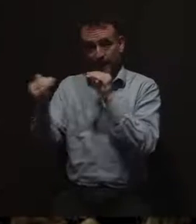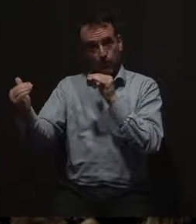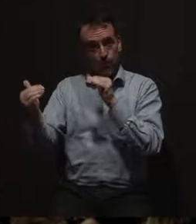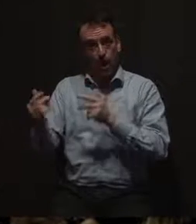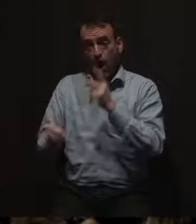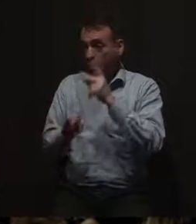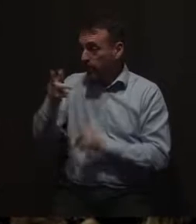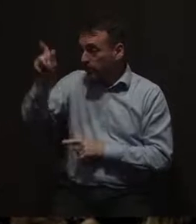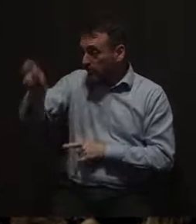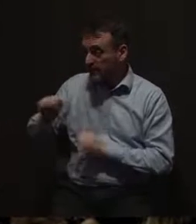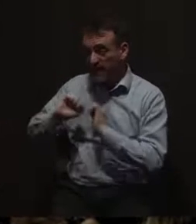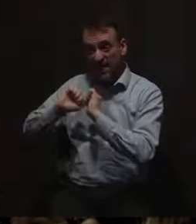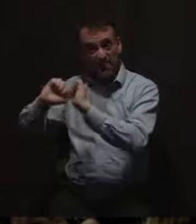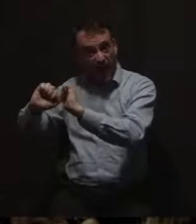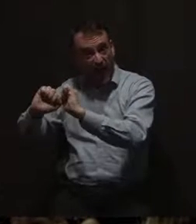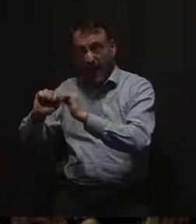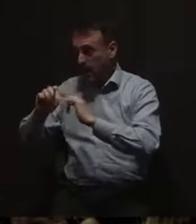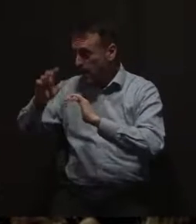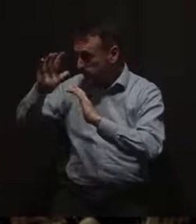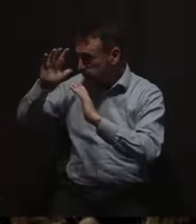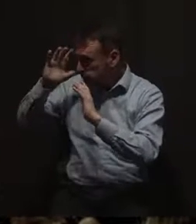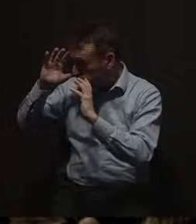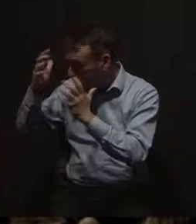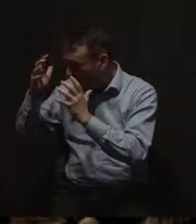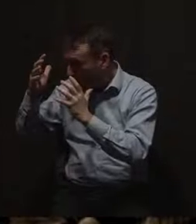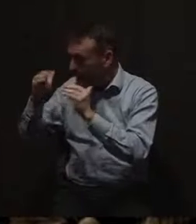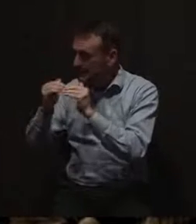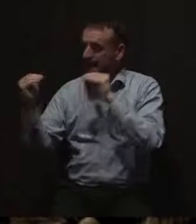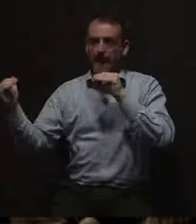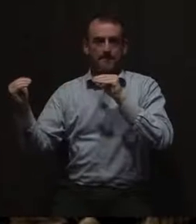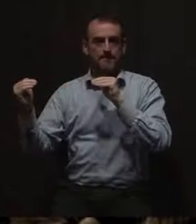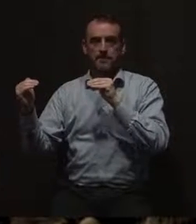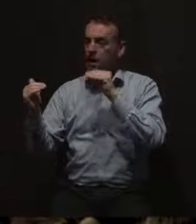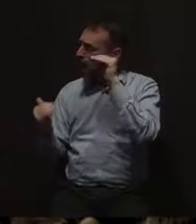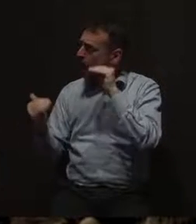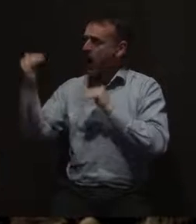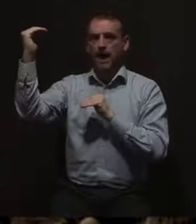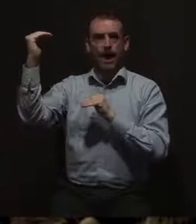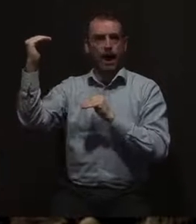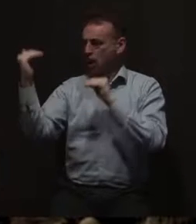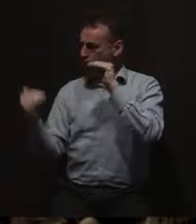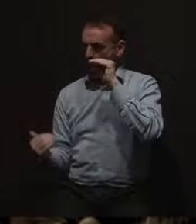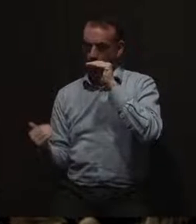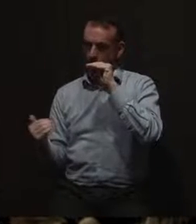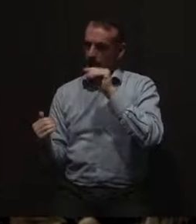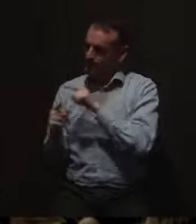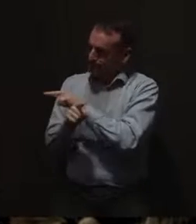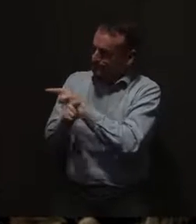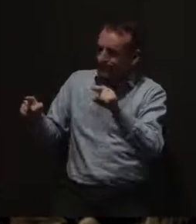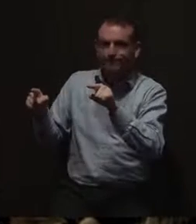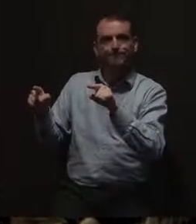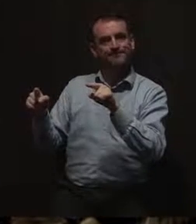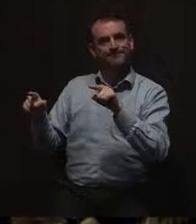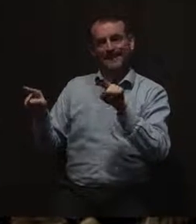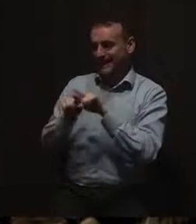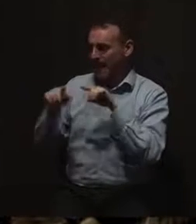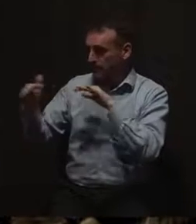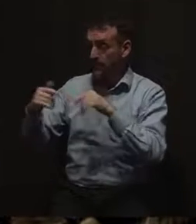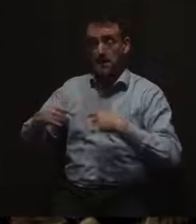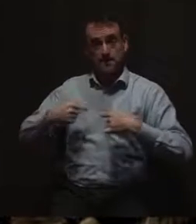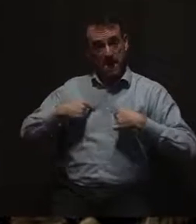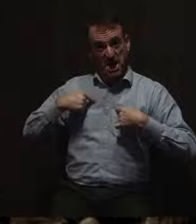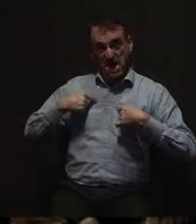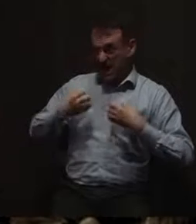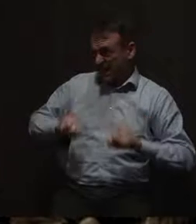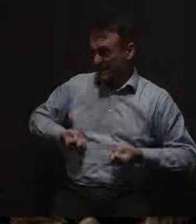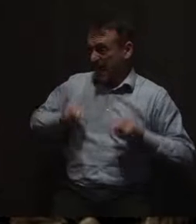same level as the concern for our own welfare. Not higher, not lower, on the same level. So I'm not sacrificing myself for you when I say I love